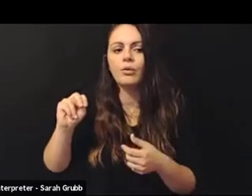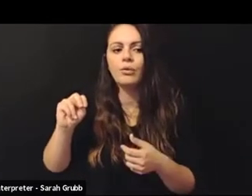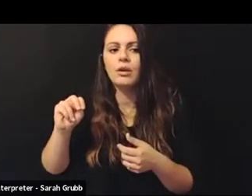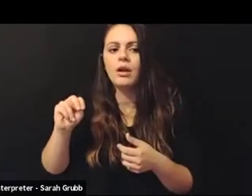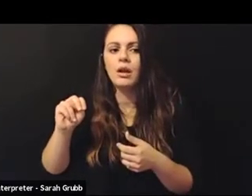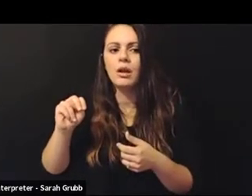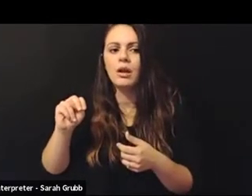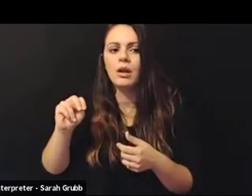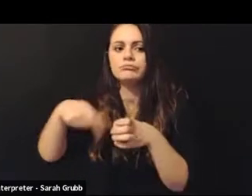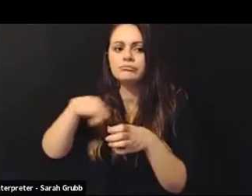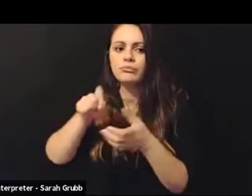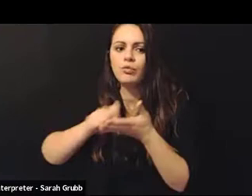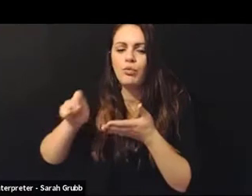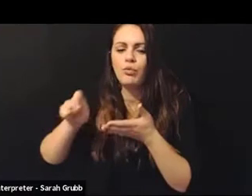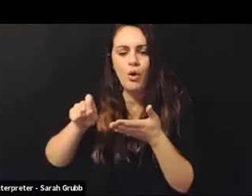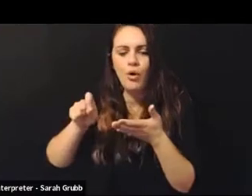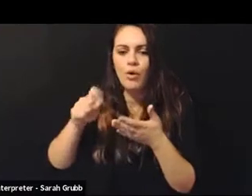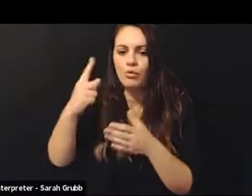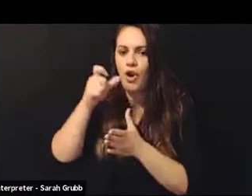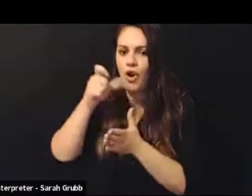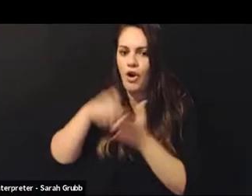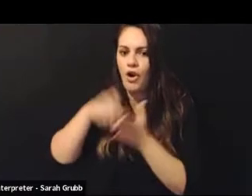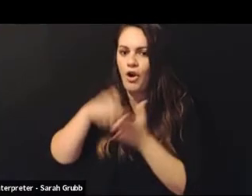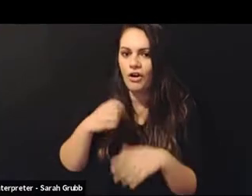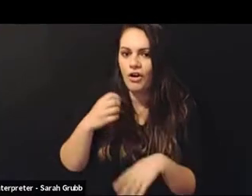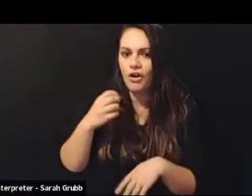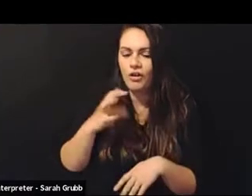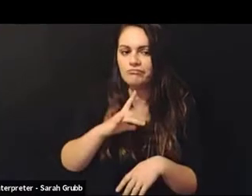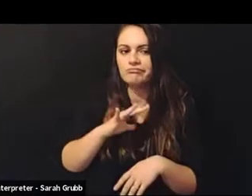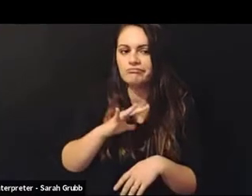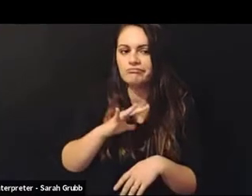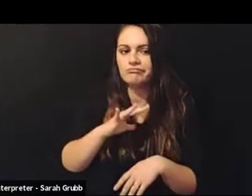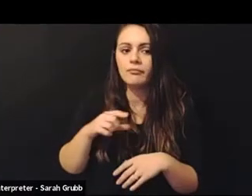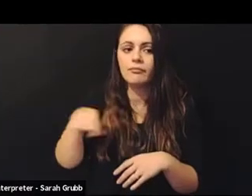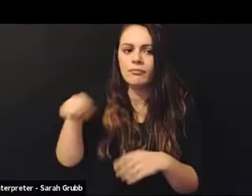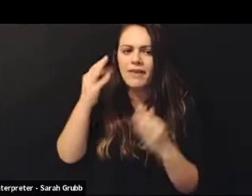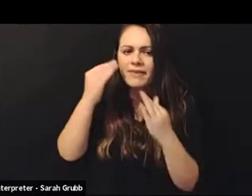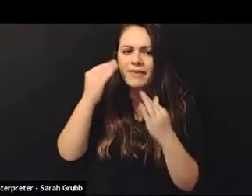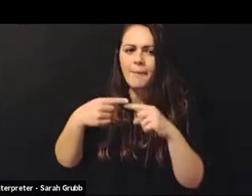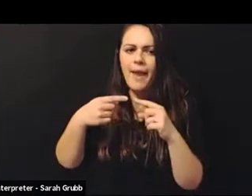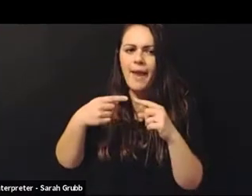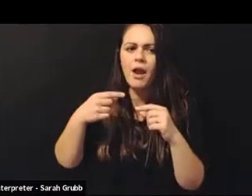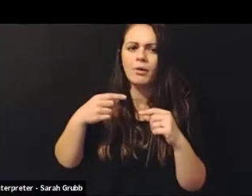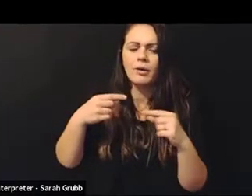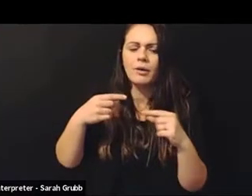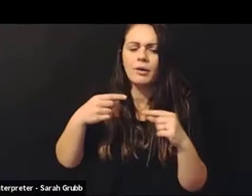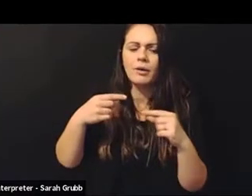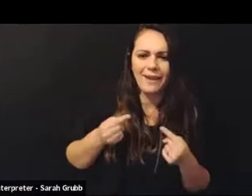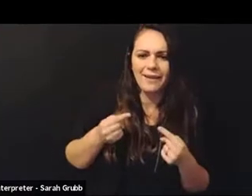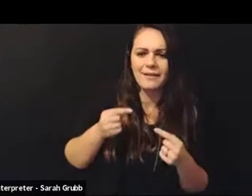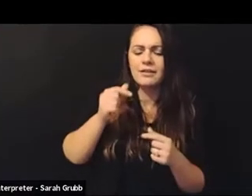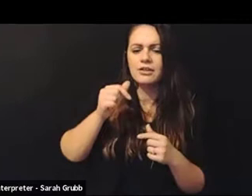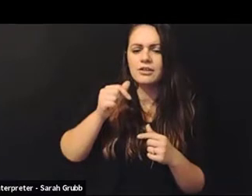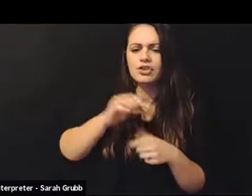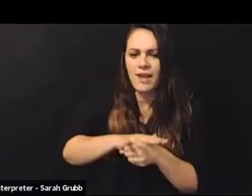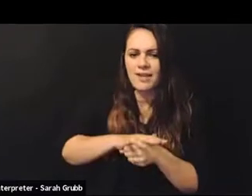article about thinking about issues of pain, stress, and anxiety and sensory deficits